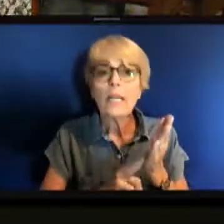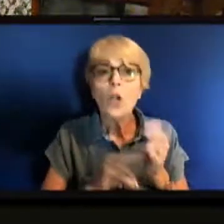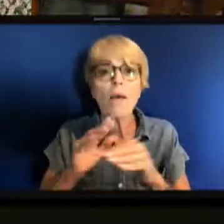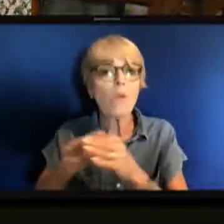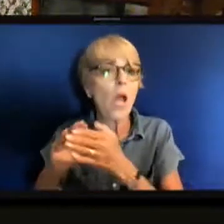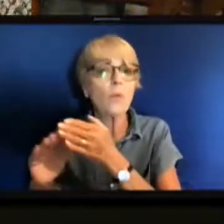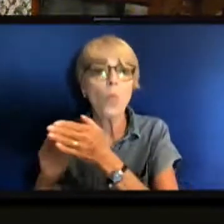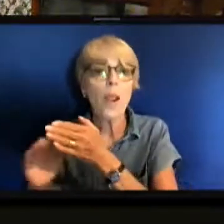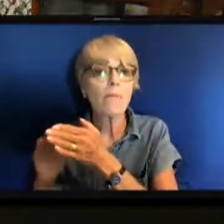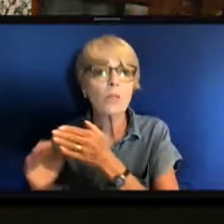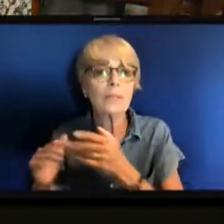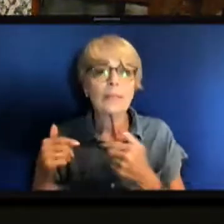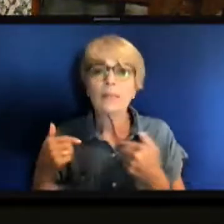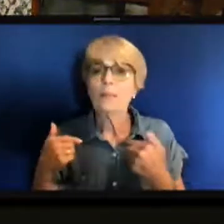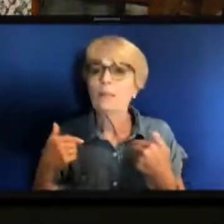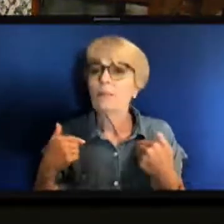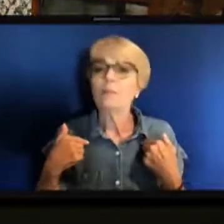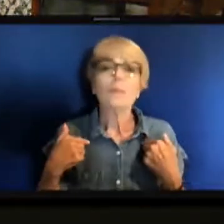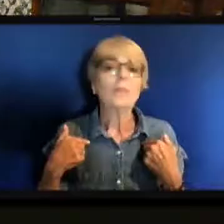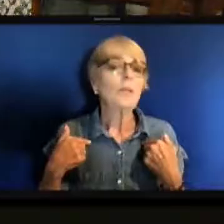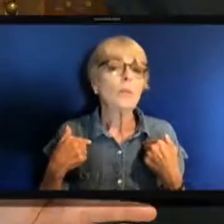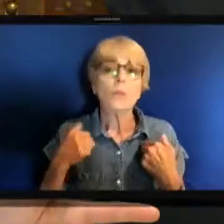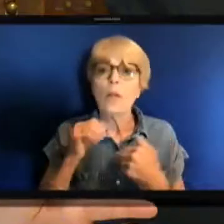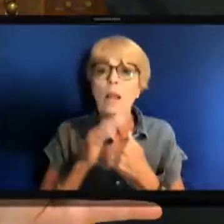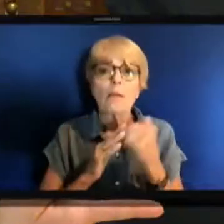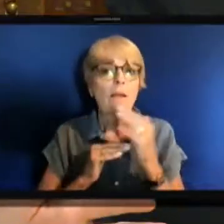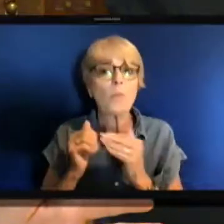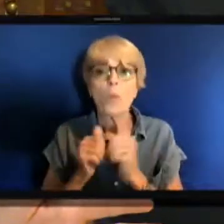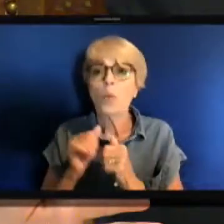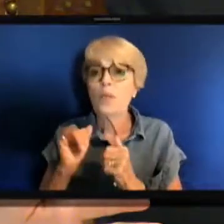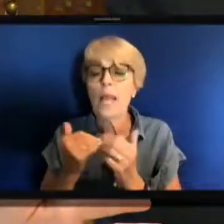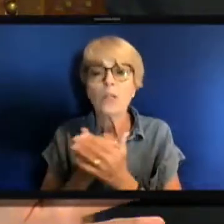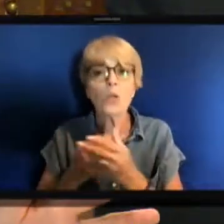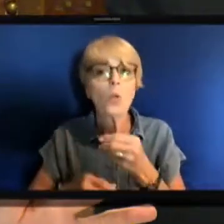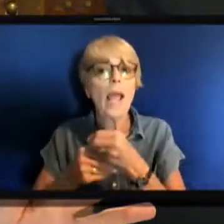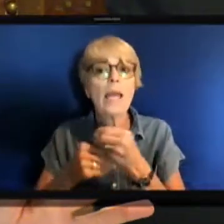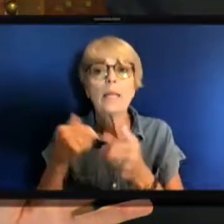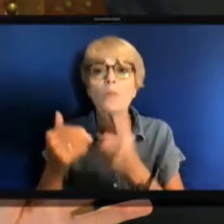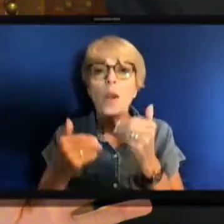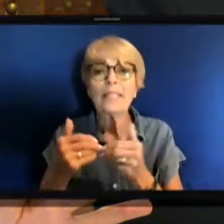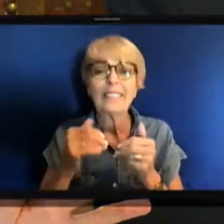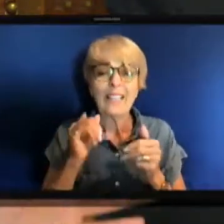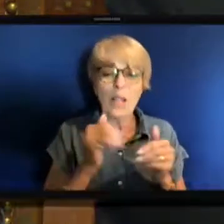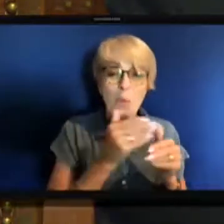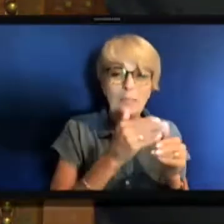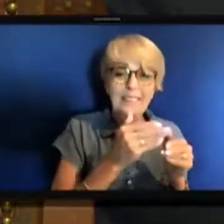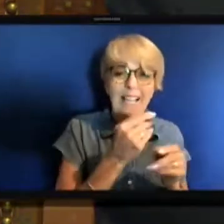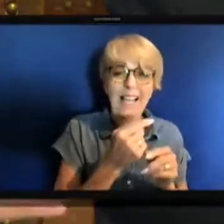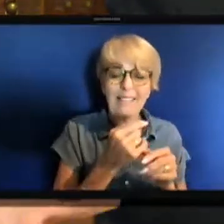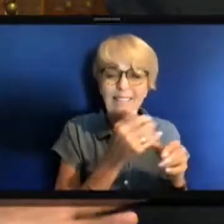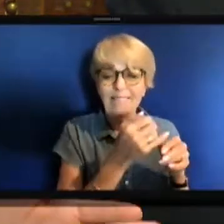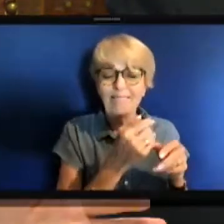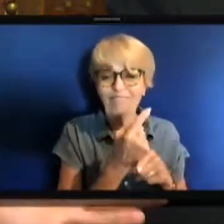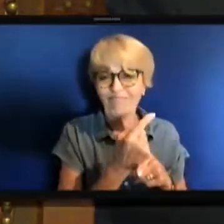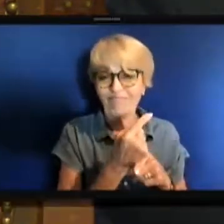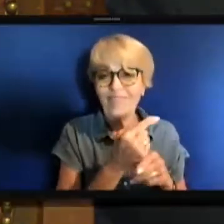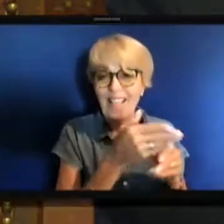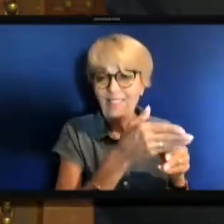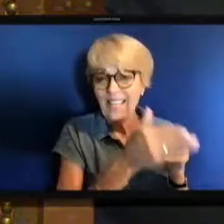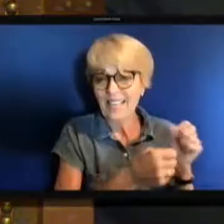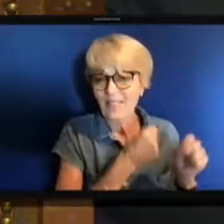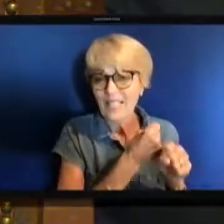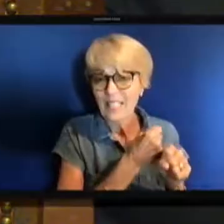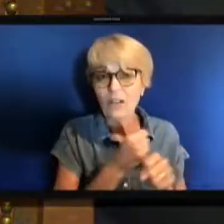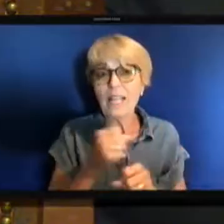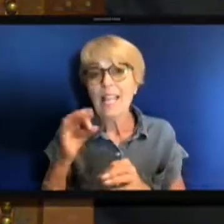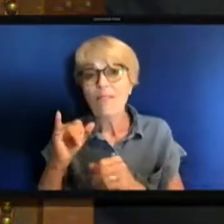I'm comfortable with that new added process. That was done at the end of the year. Okay. I mean, if that was helpful,